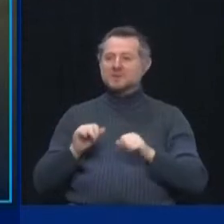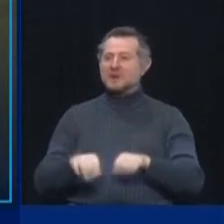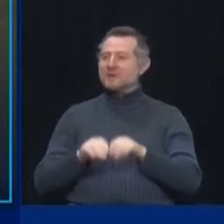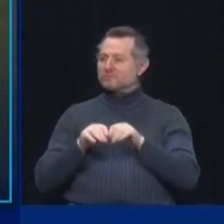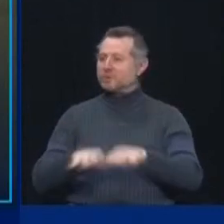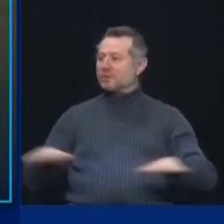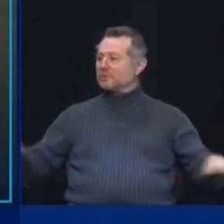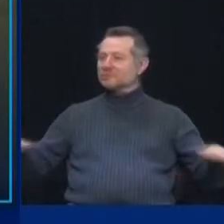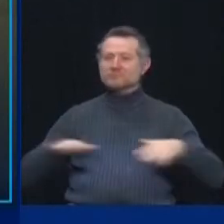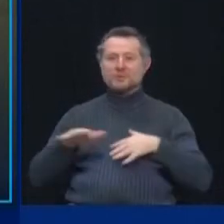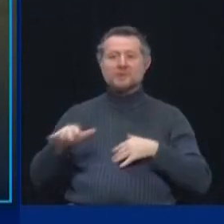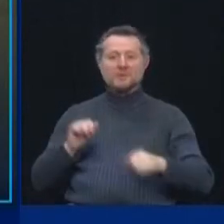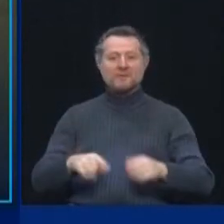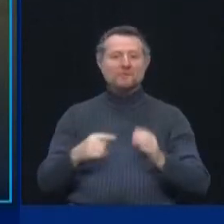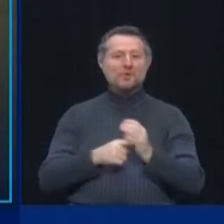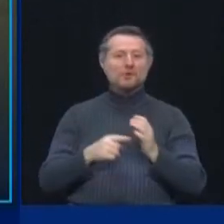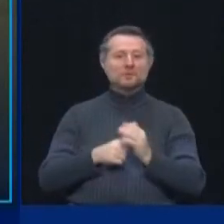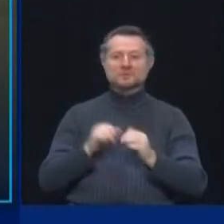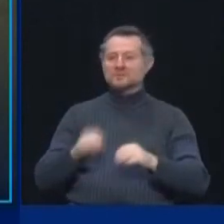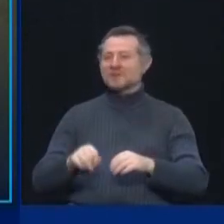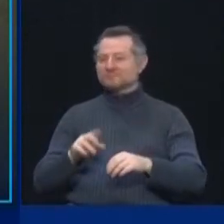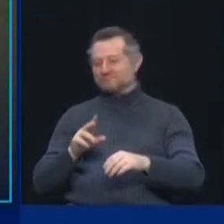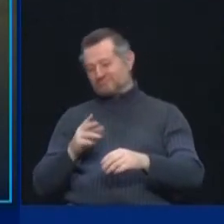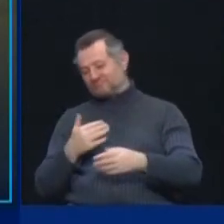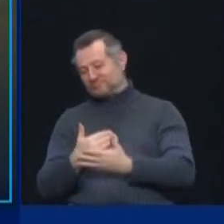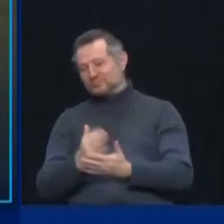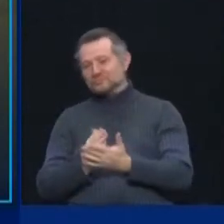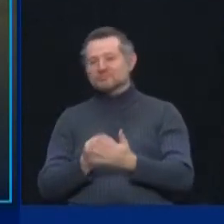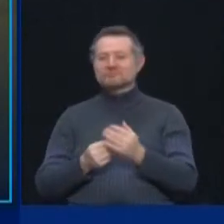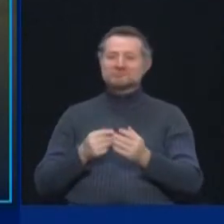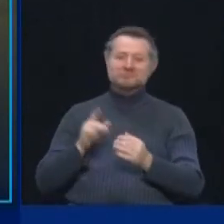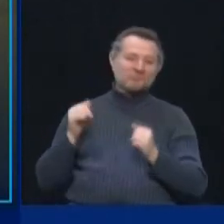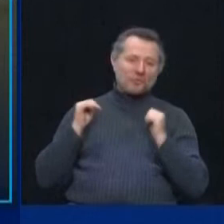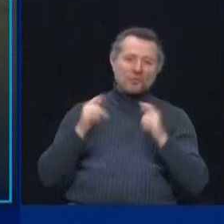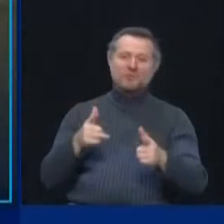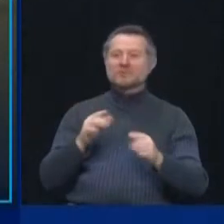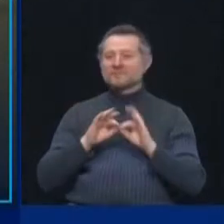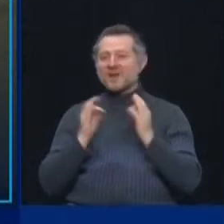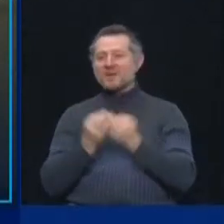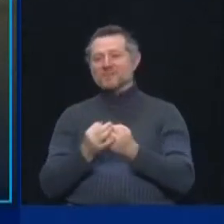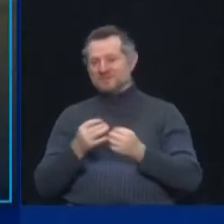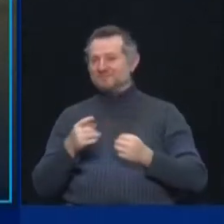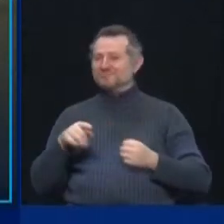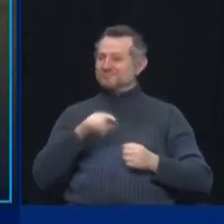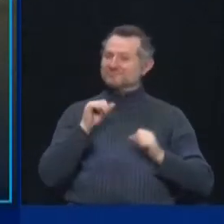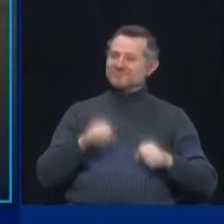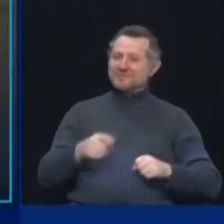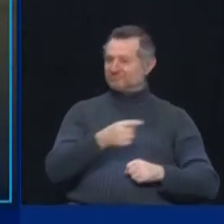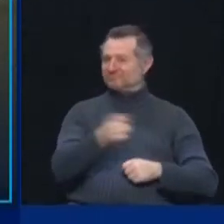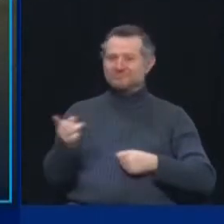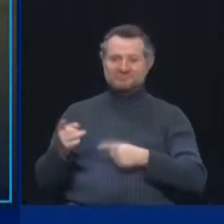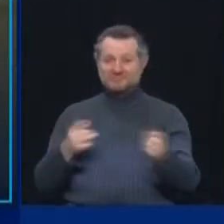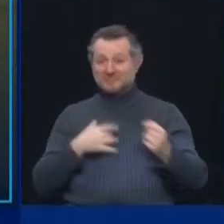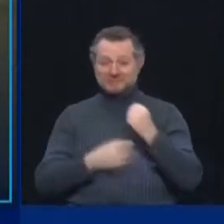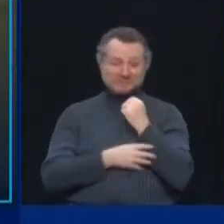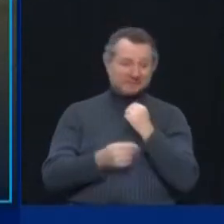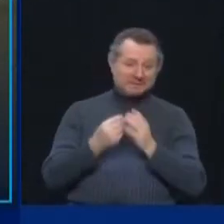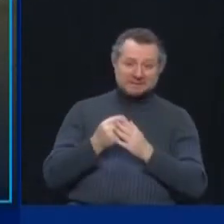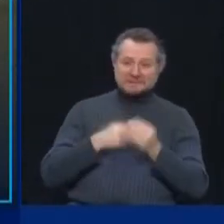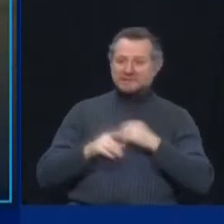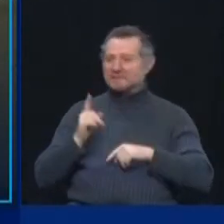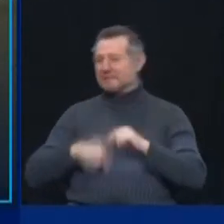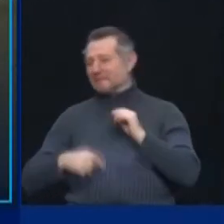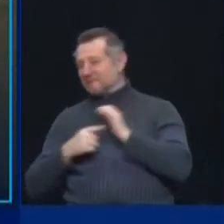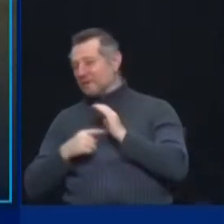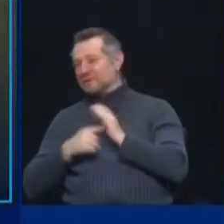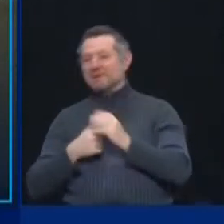every family in this state, because no child is going to be left behind when they go to remote learning because they don't have a computer